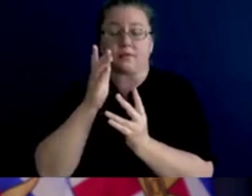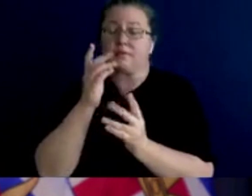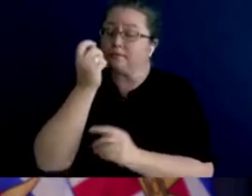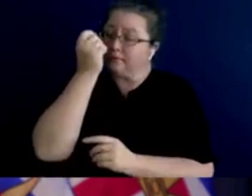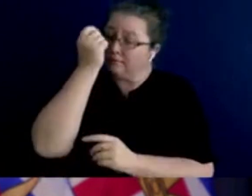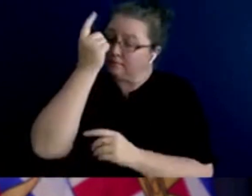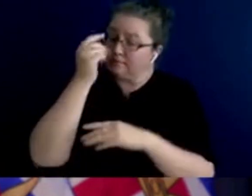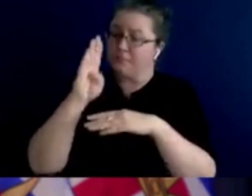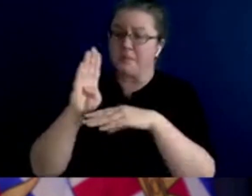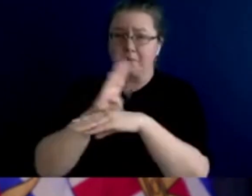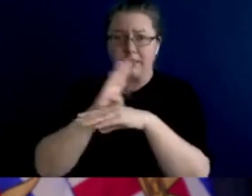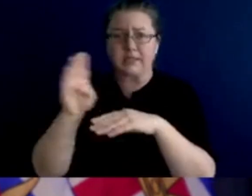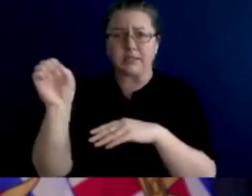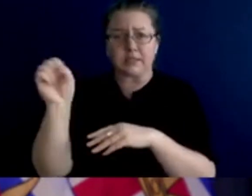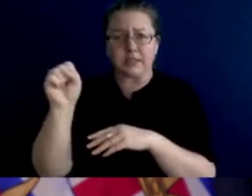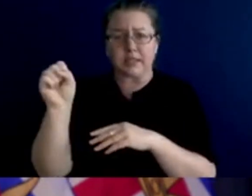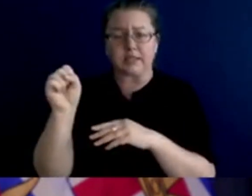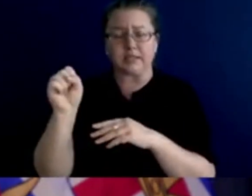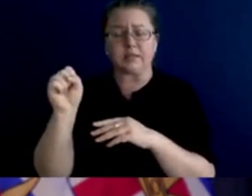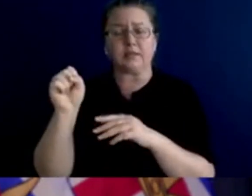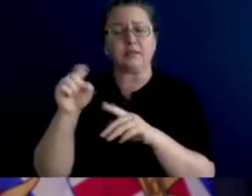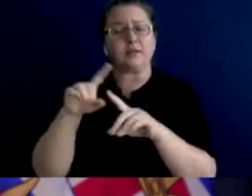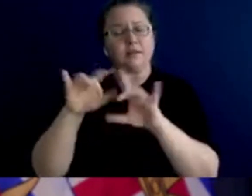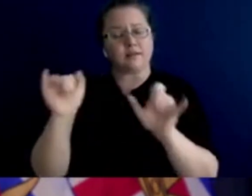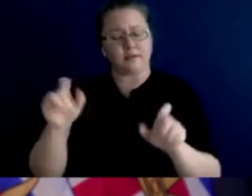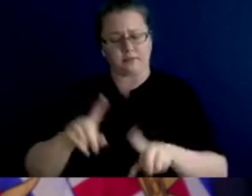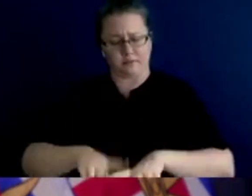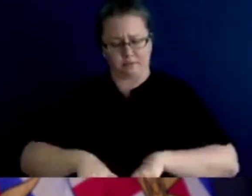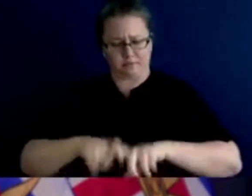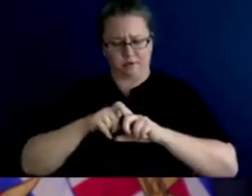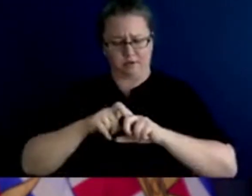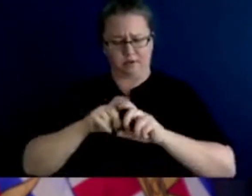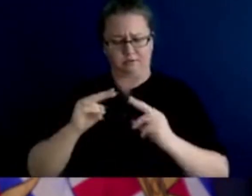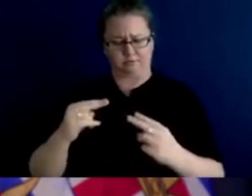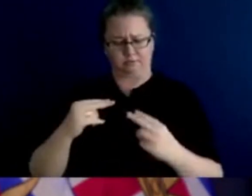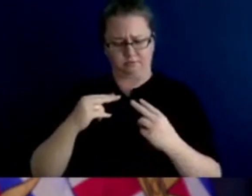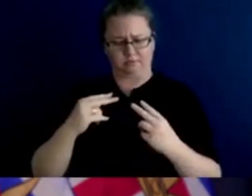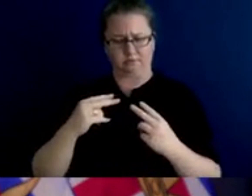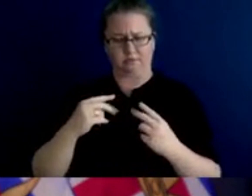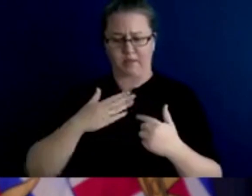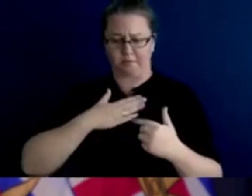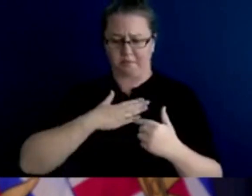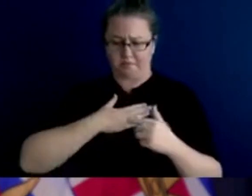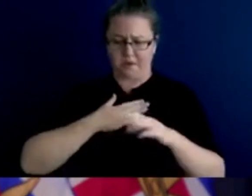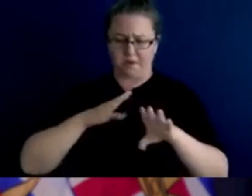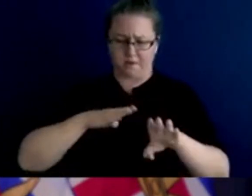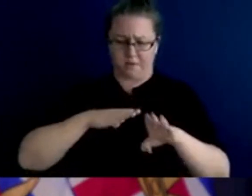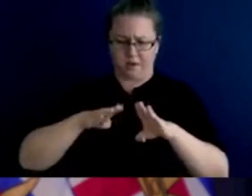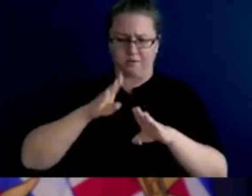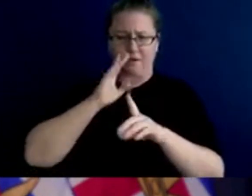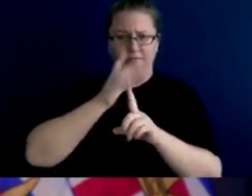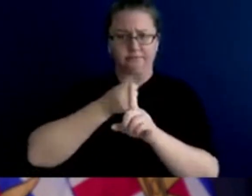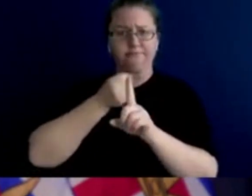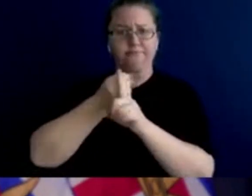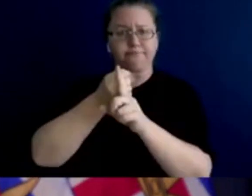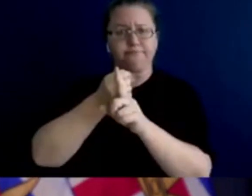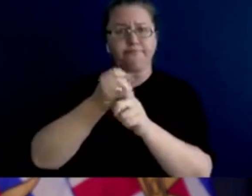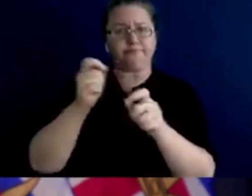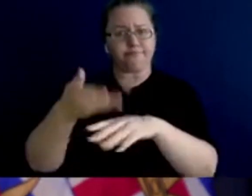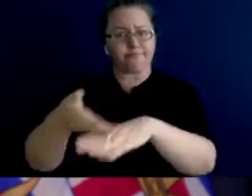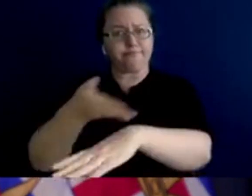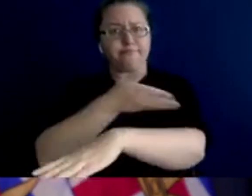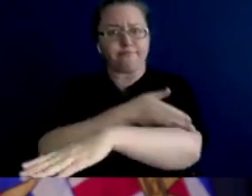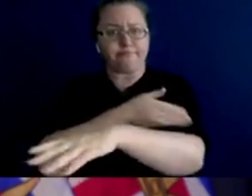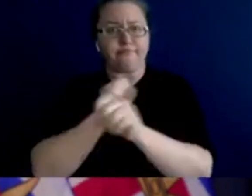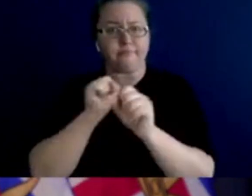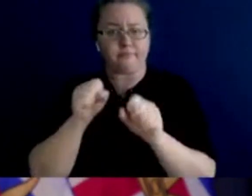loved ones. We need to remember how we did that early on in this, how we learned both to work together while